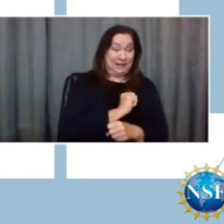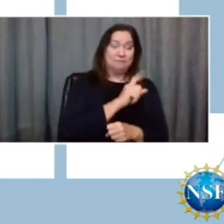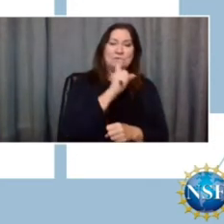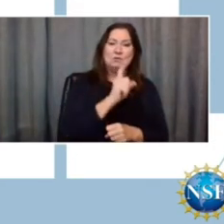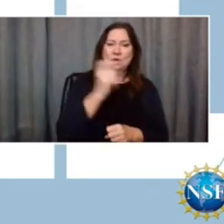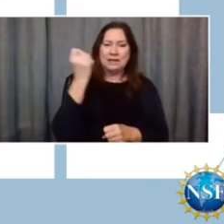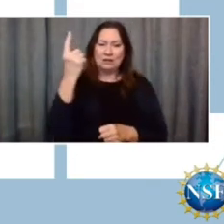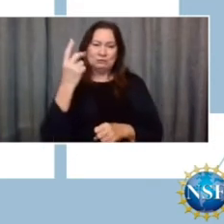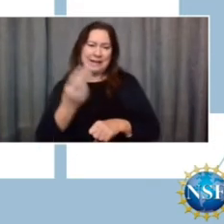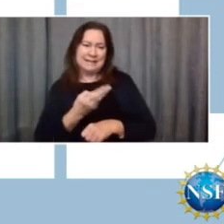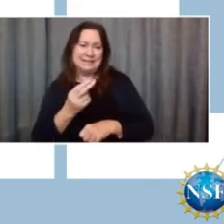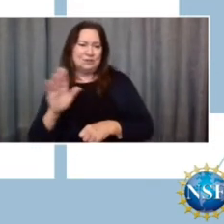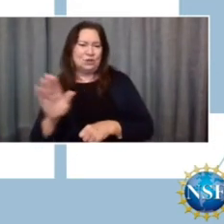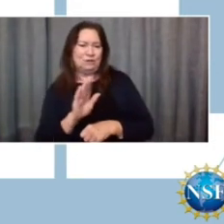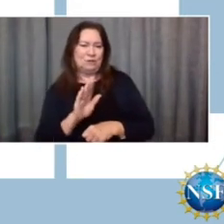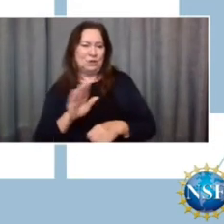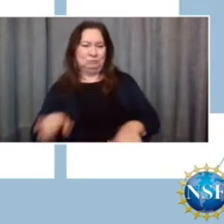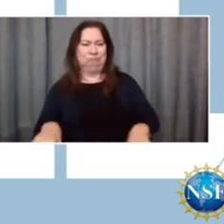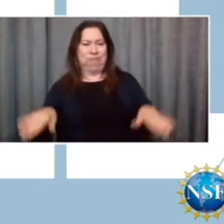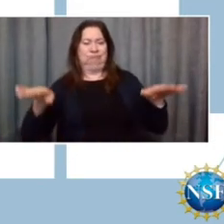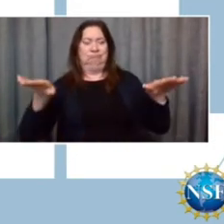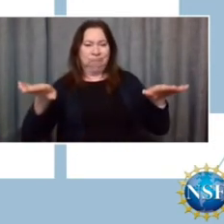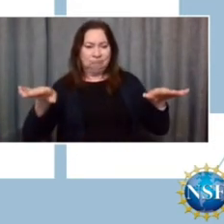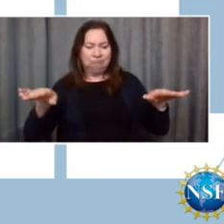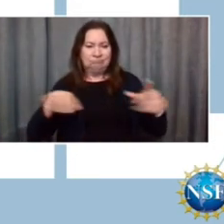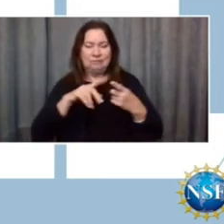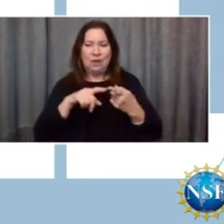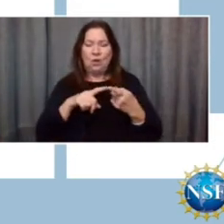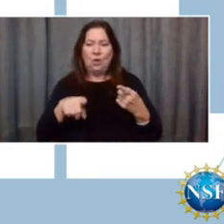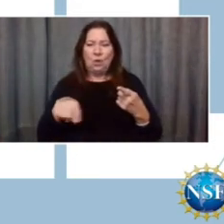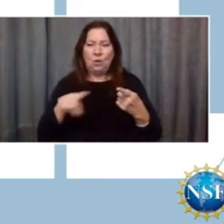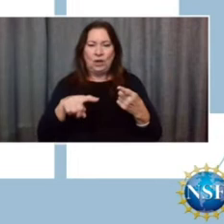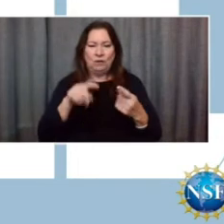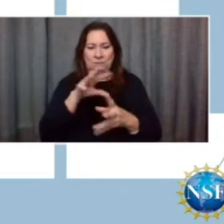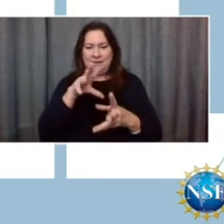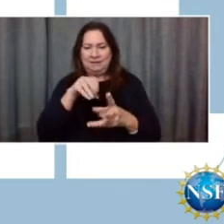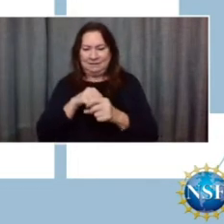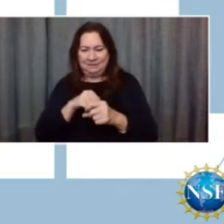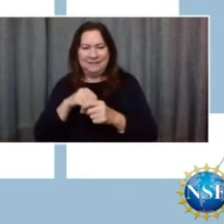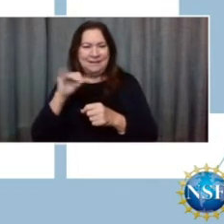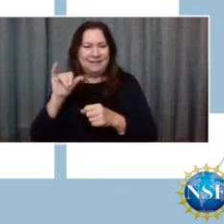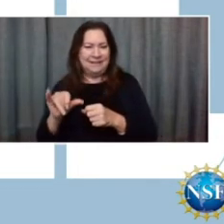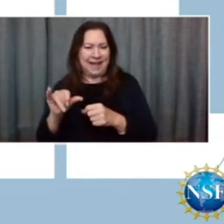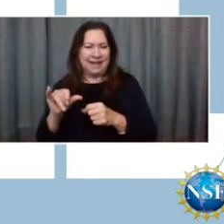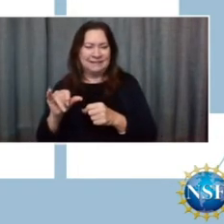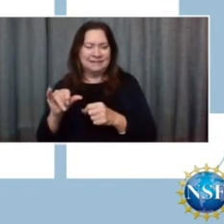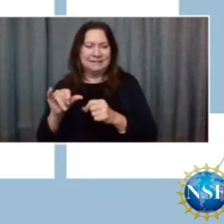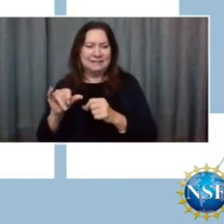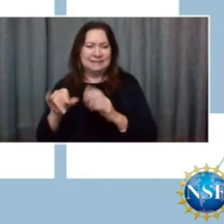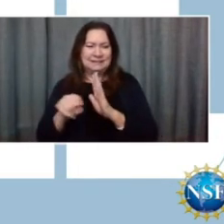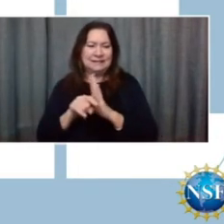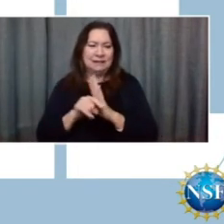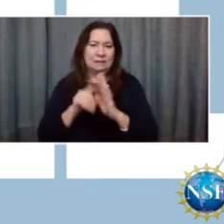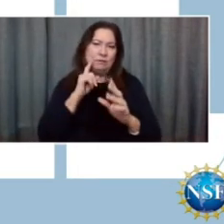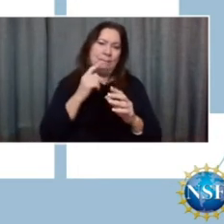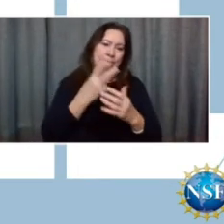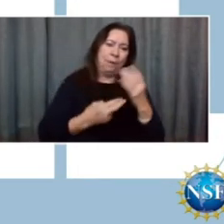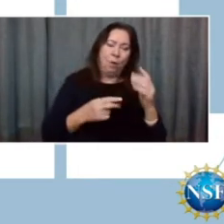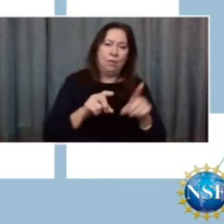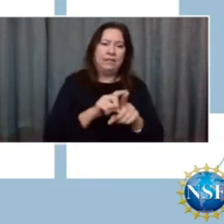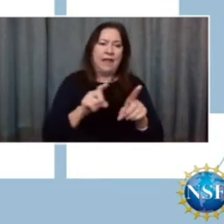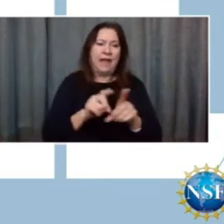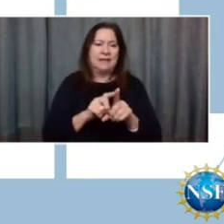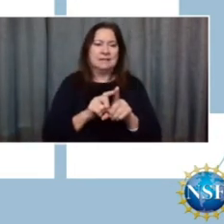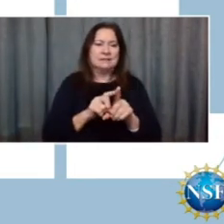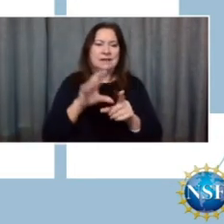the history of your becoming, when you've been a part of these things, from both as colonized